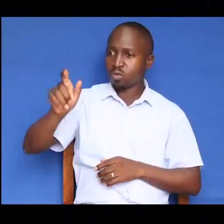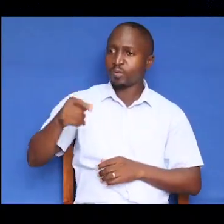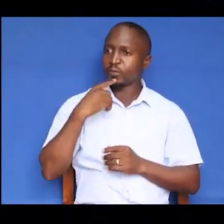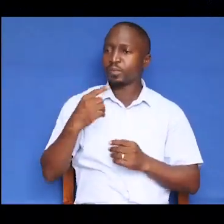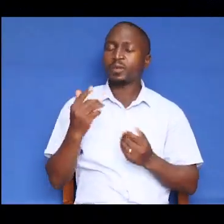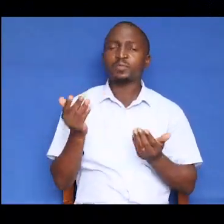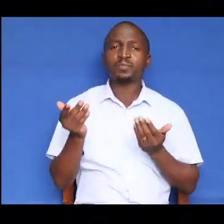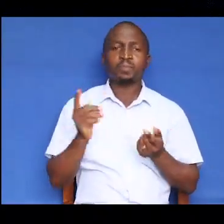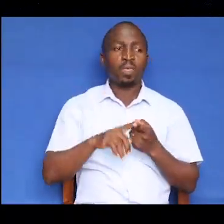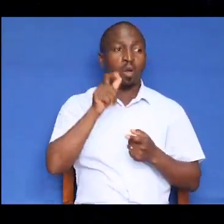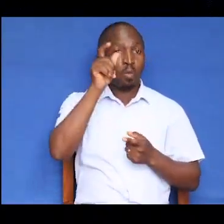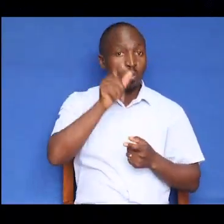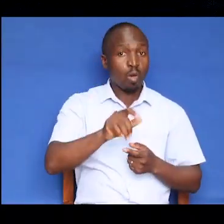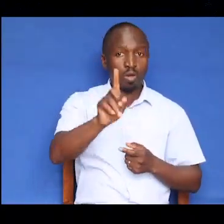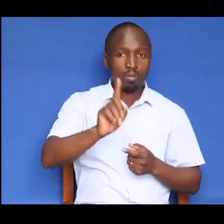call it